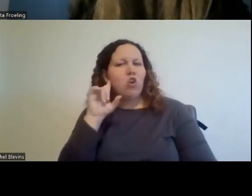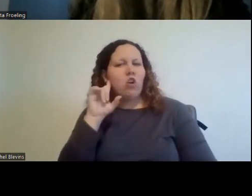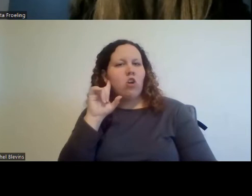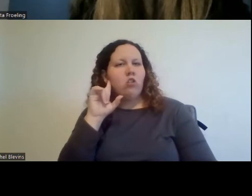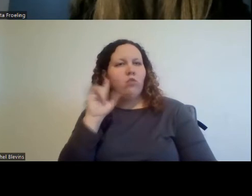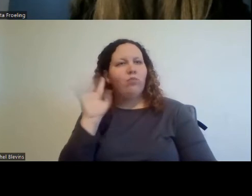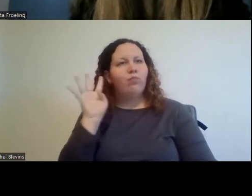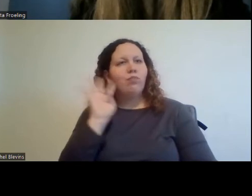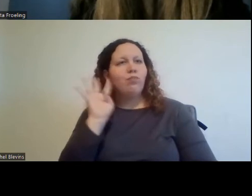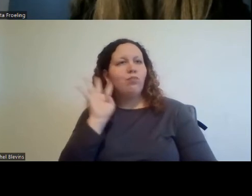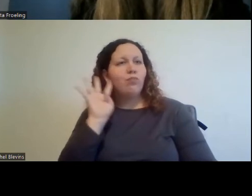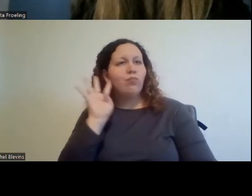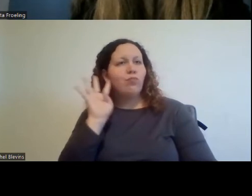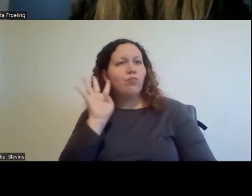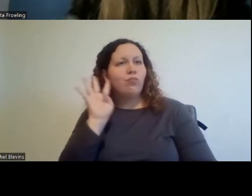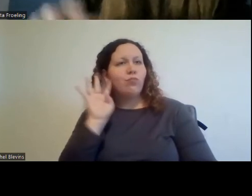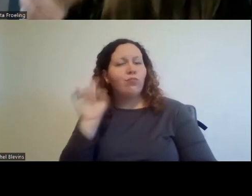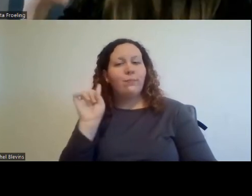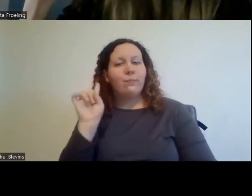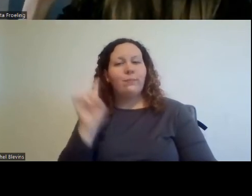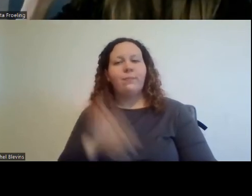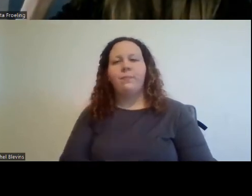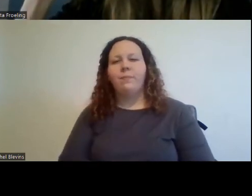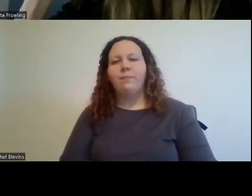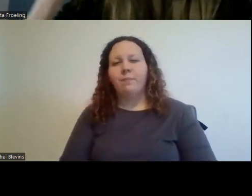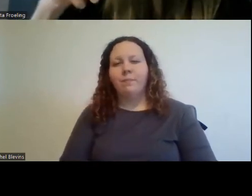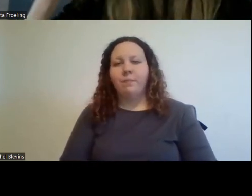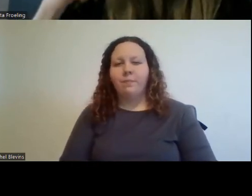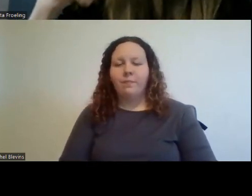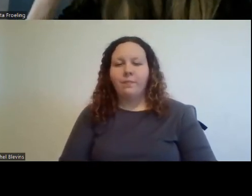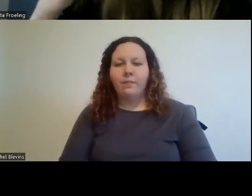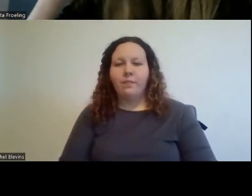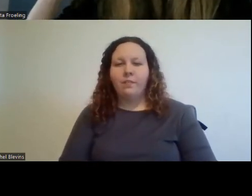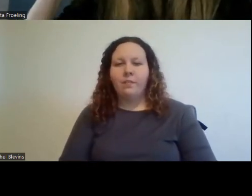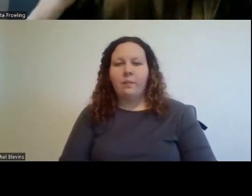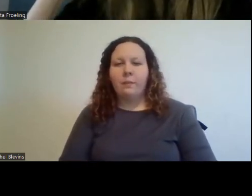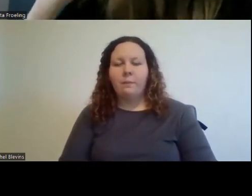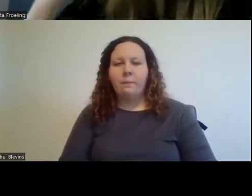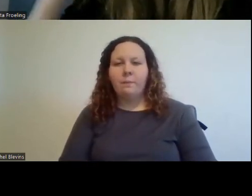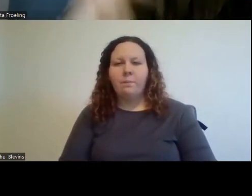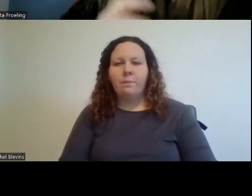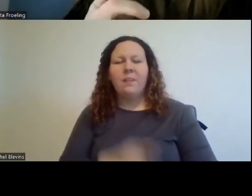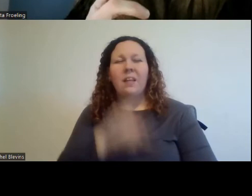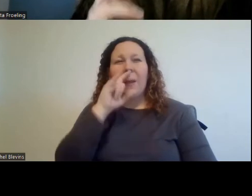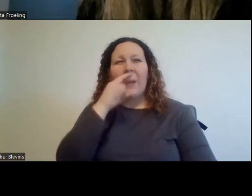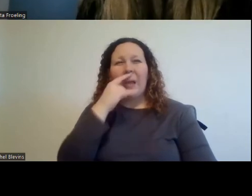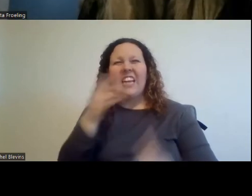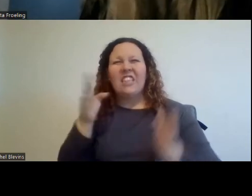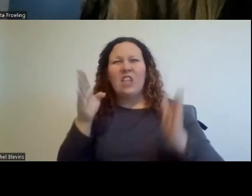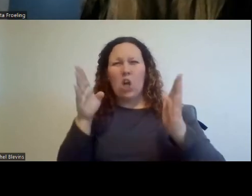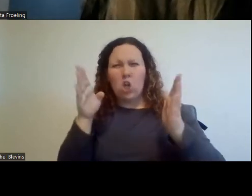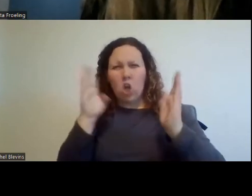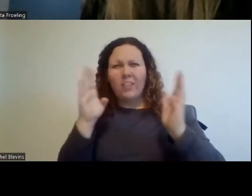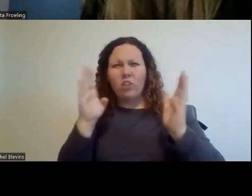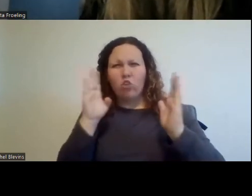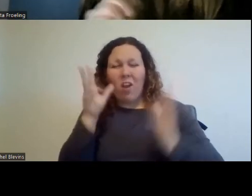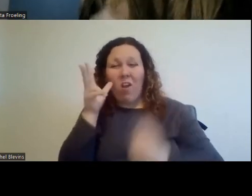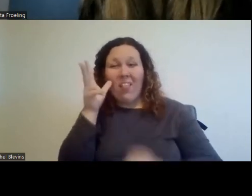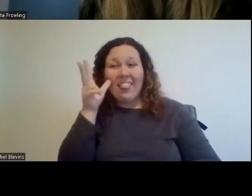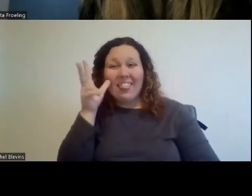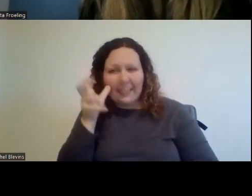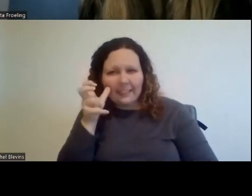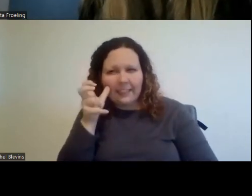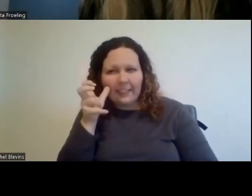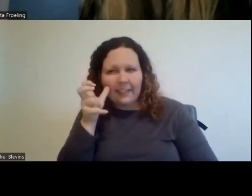So if kids have to, they concentrate on listening. And if you don't